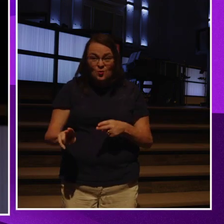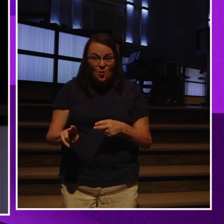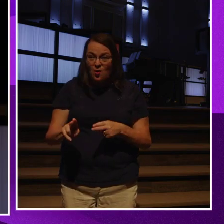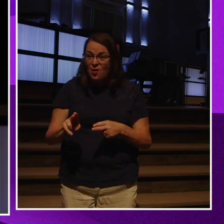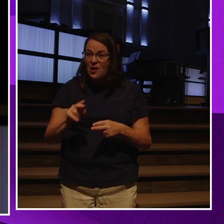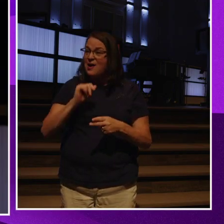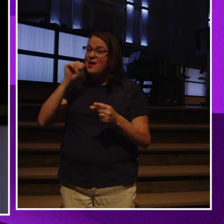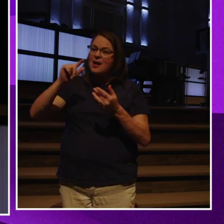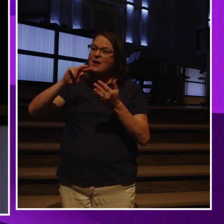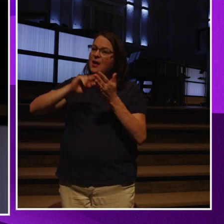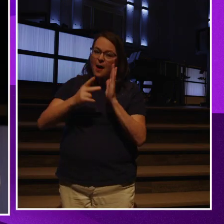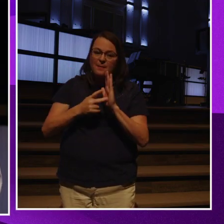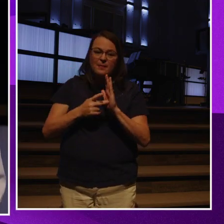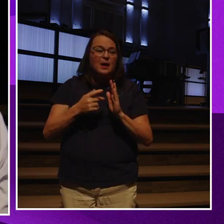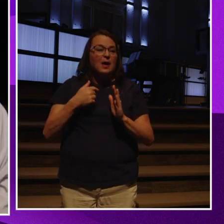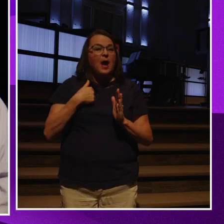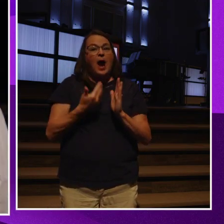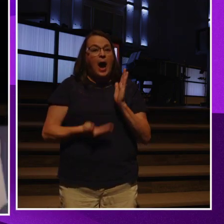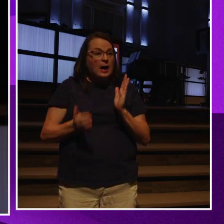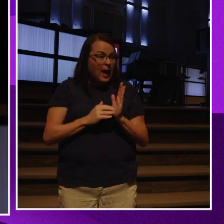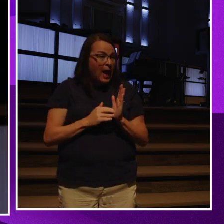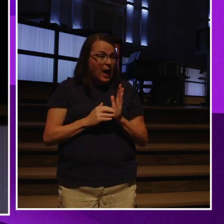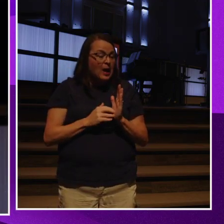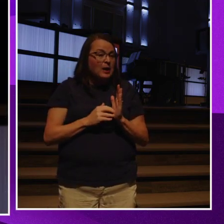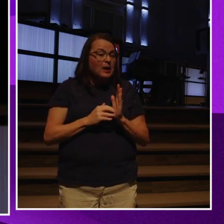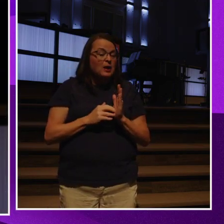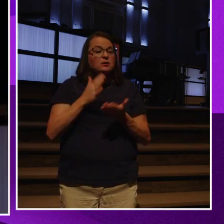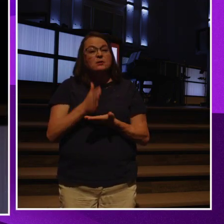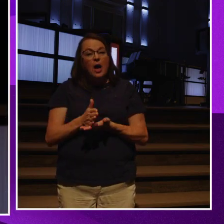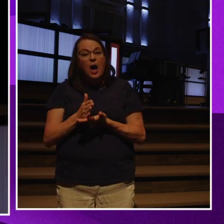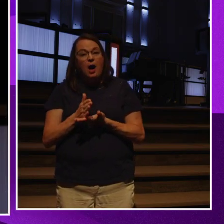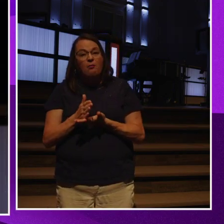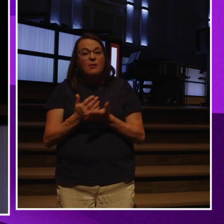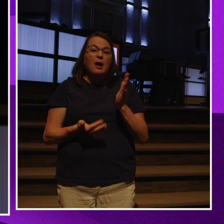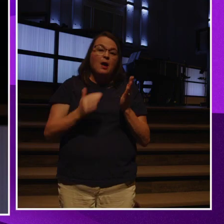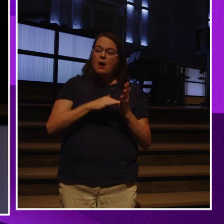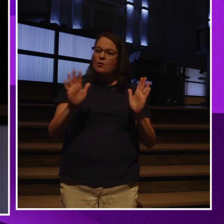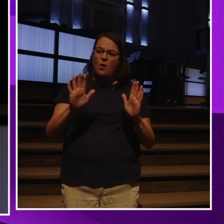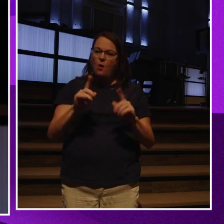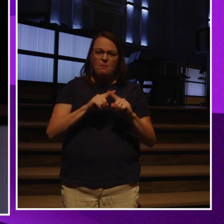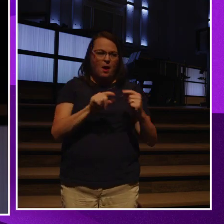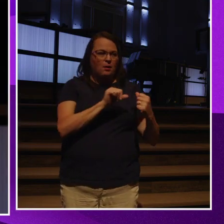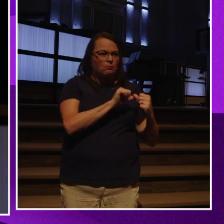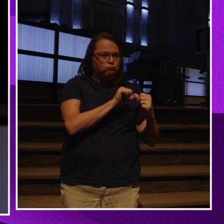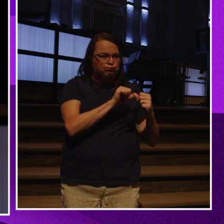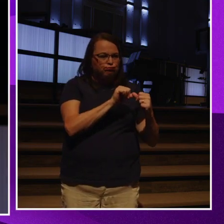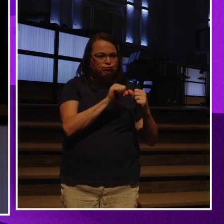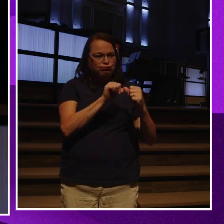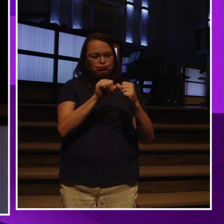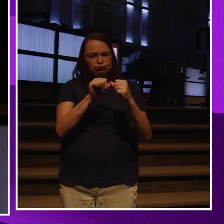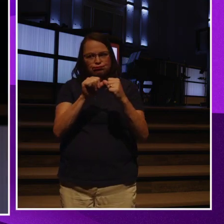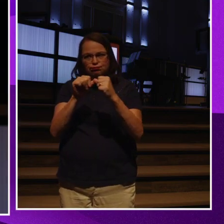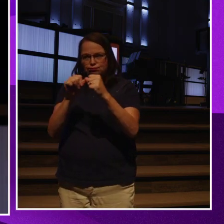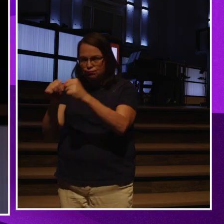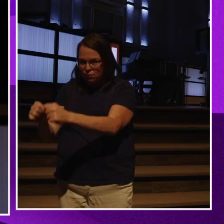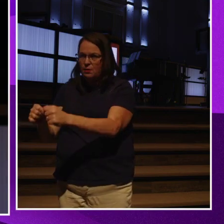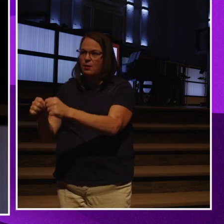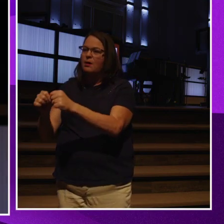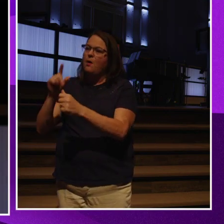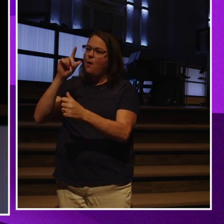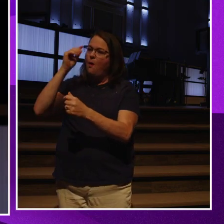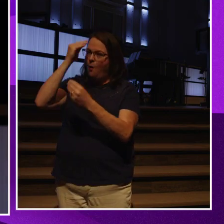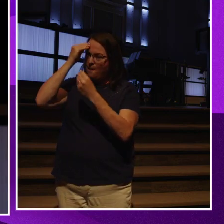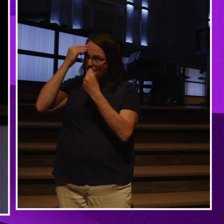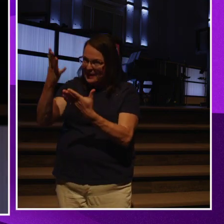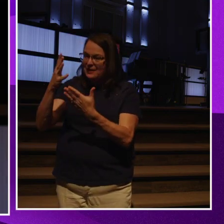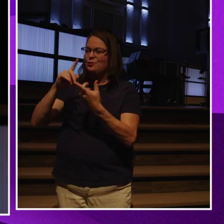not something we just do at the end or for a little while, but it's a continual, ongoing obedience